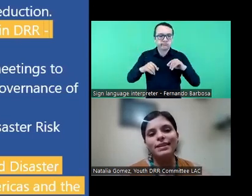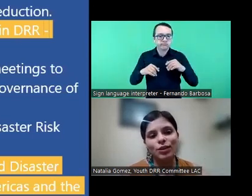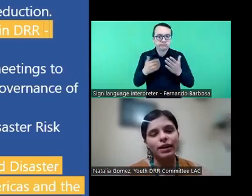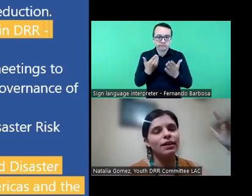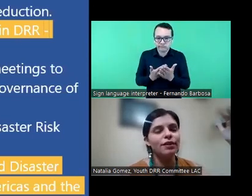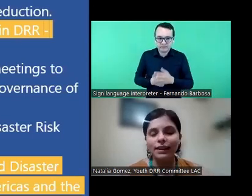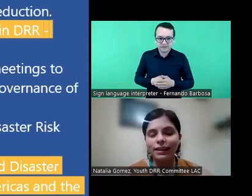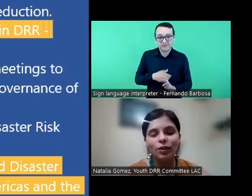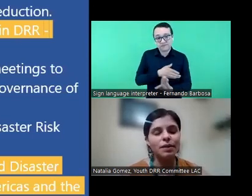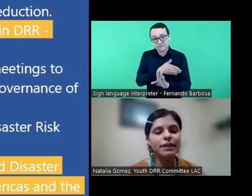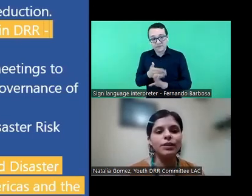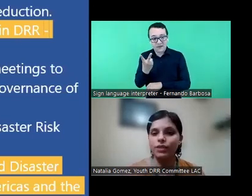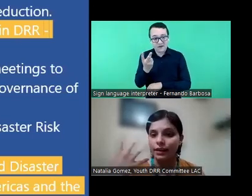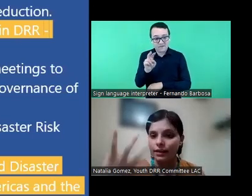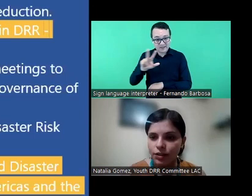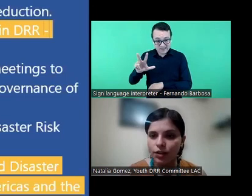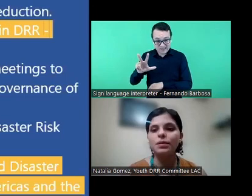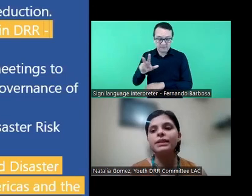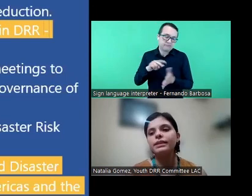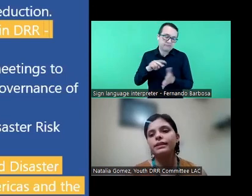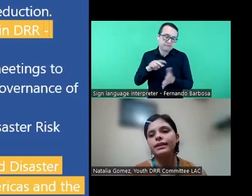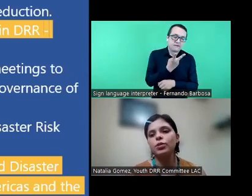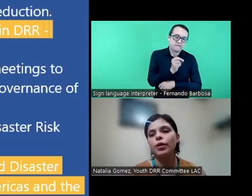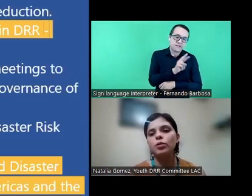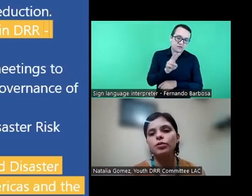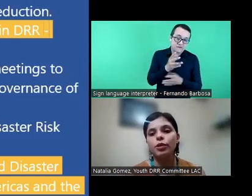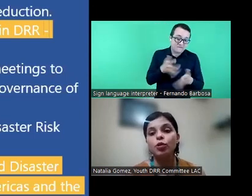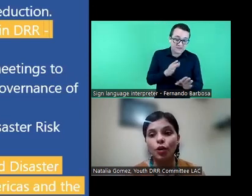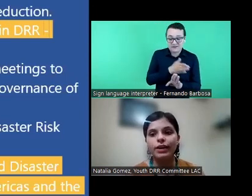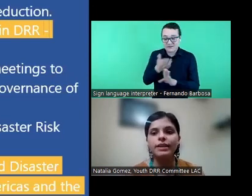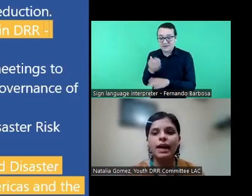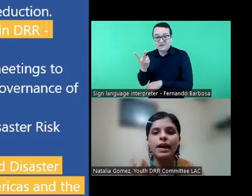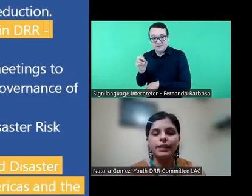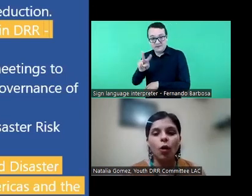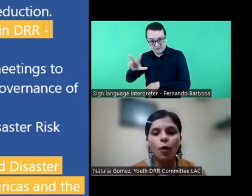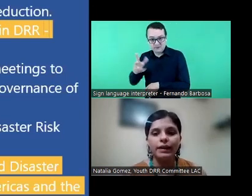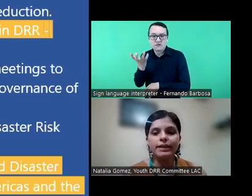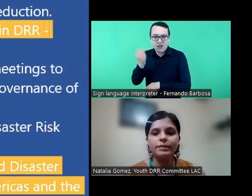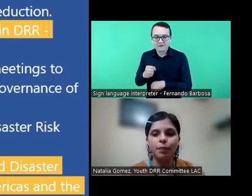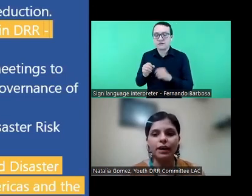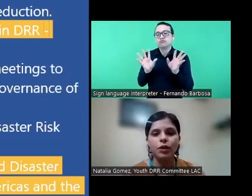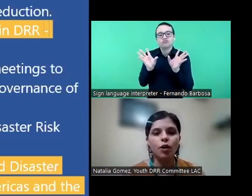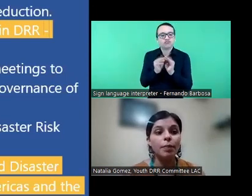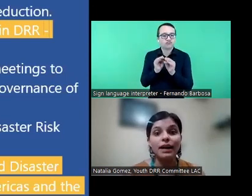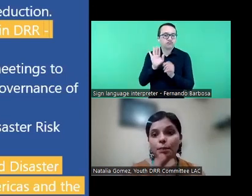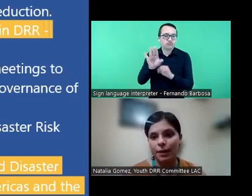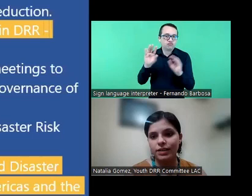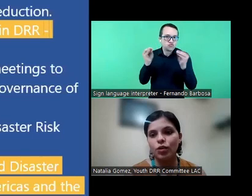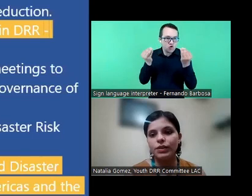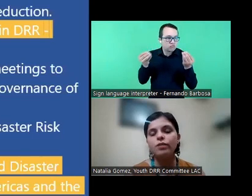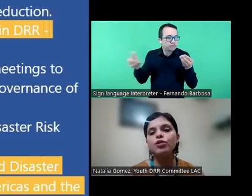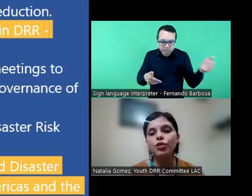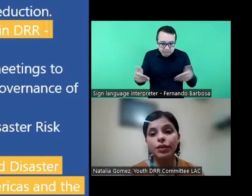And then in 2023, between the end of 2022 and beginning of 2023, we had meetings of